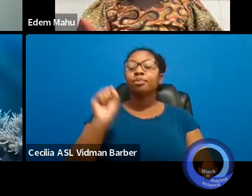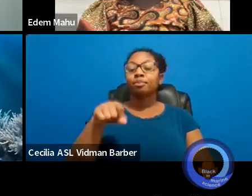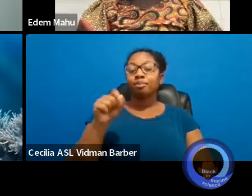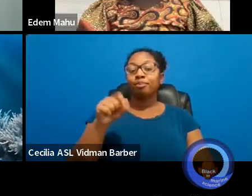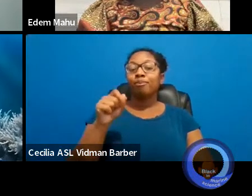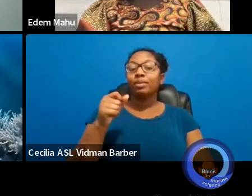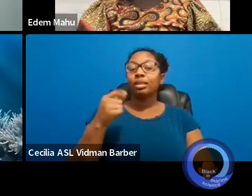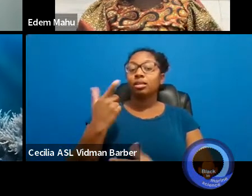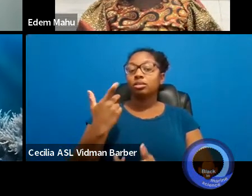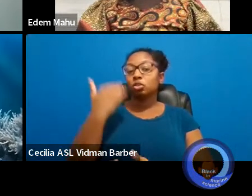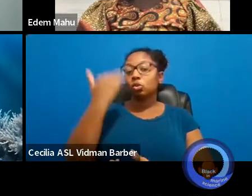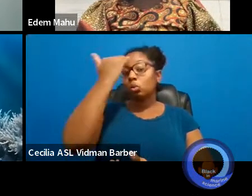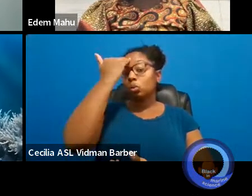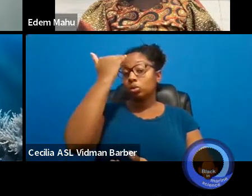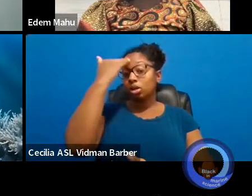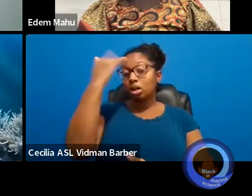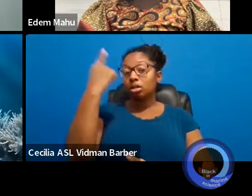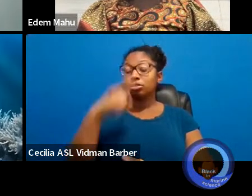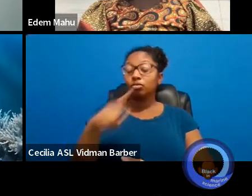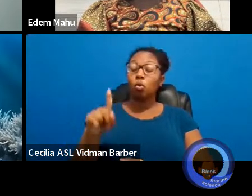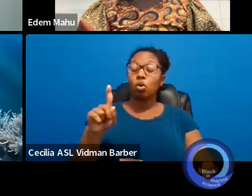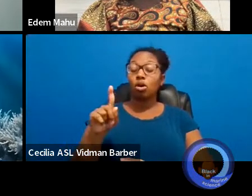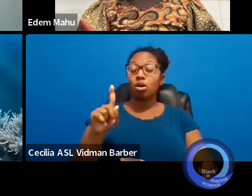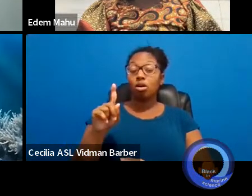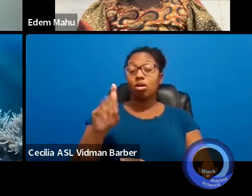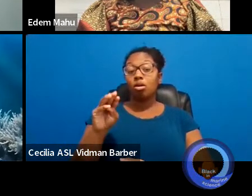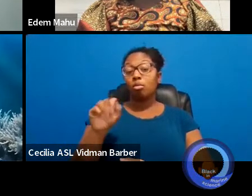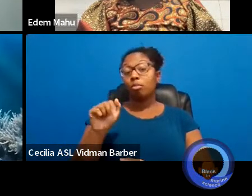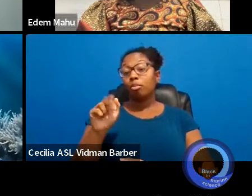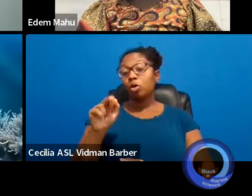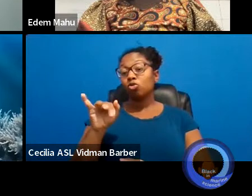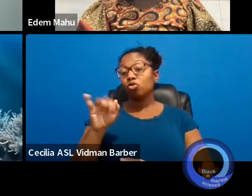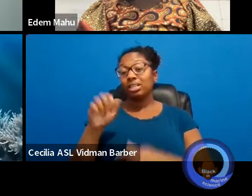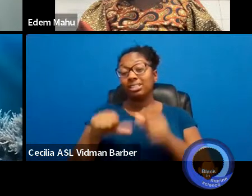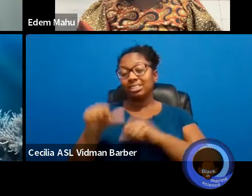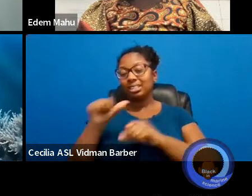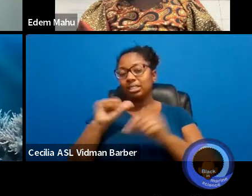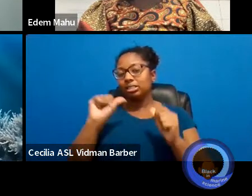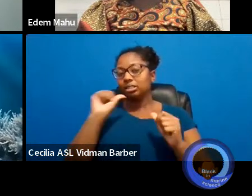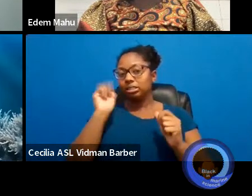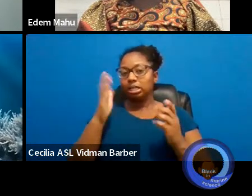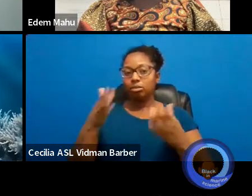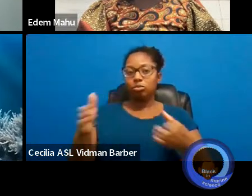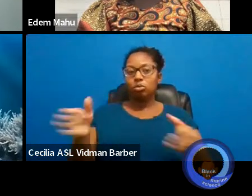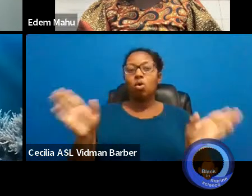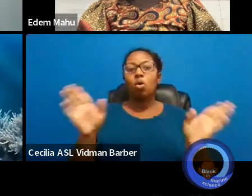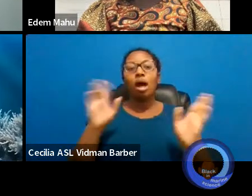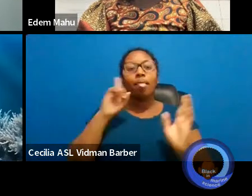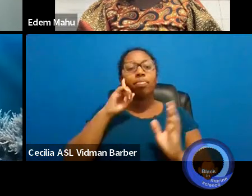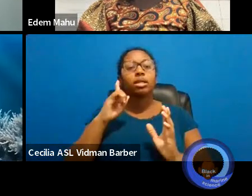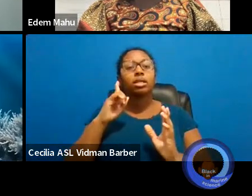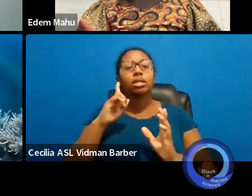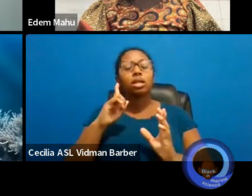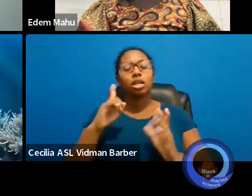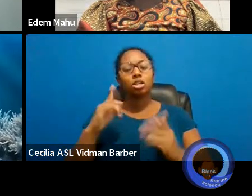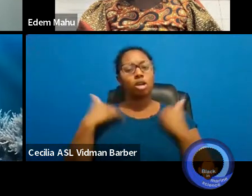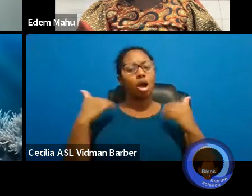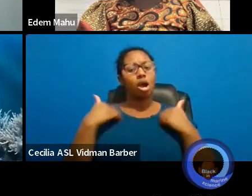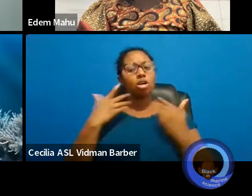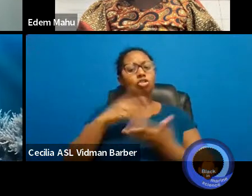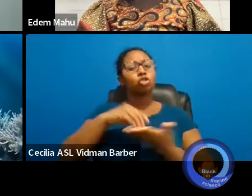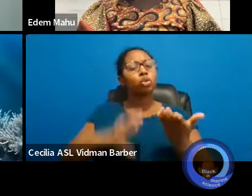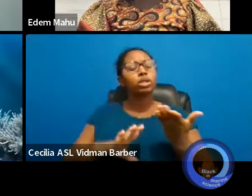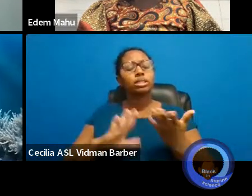as an upcoming marine scientist, I think for me, my main goal will be to enlighten the upcoming generation, and also